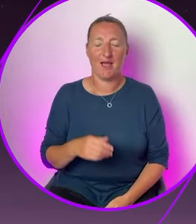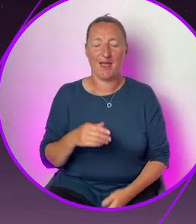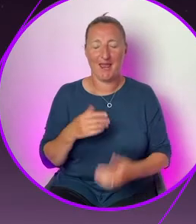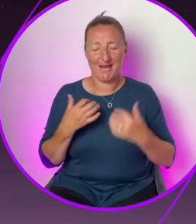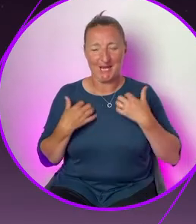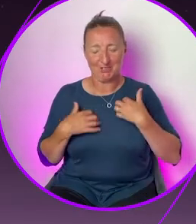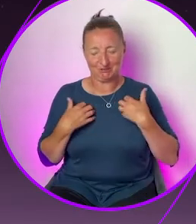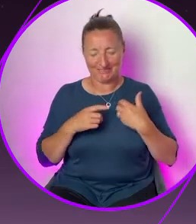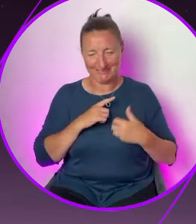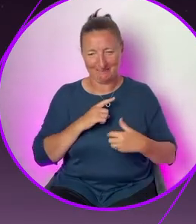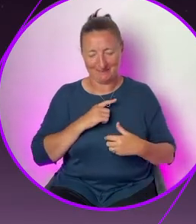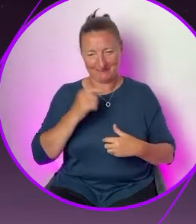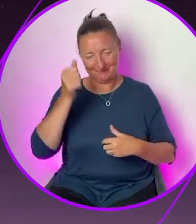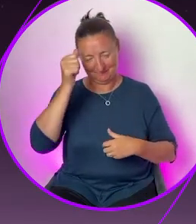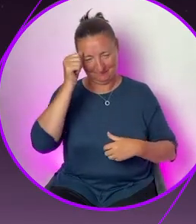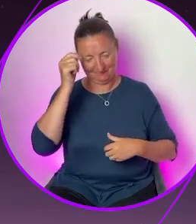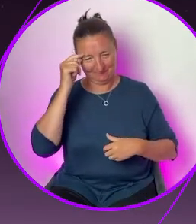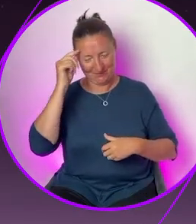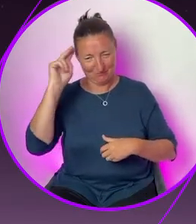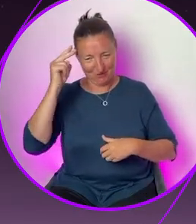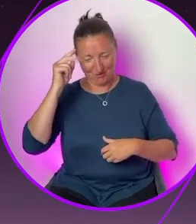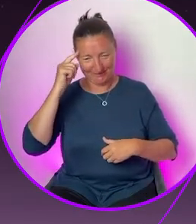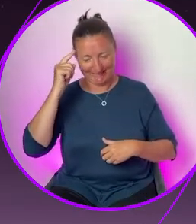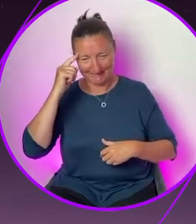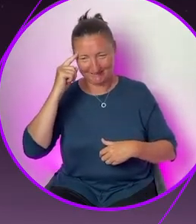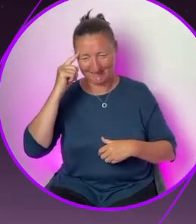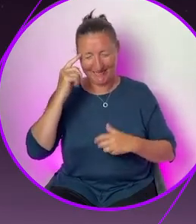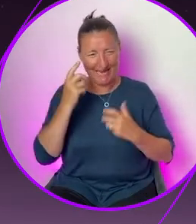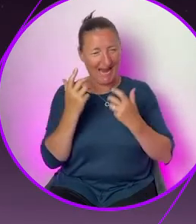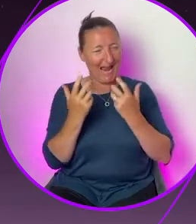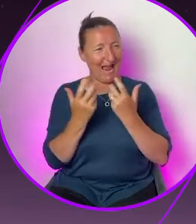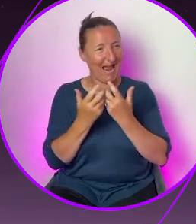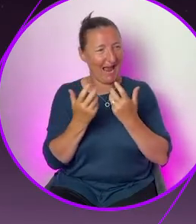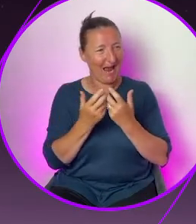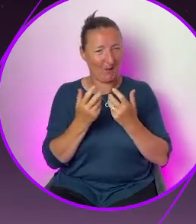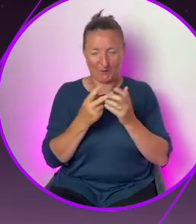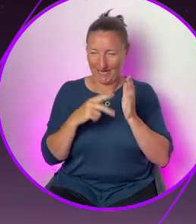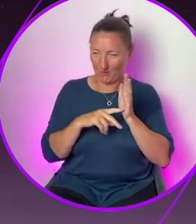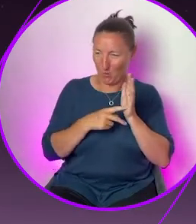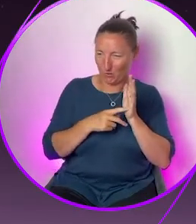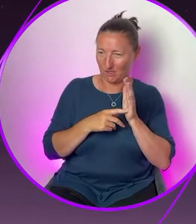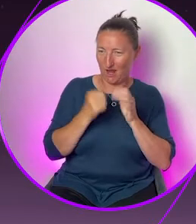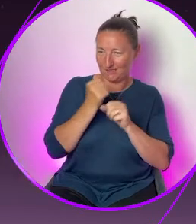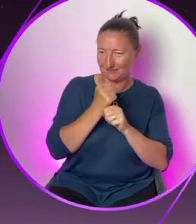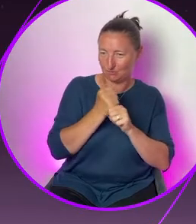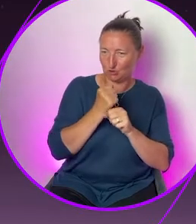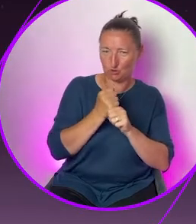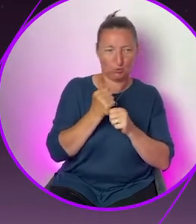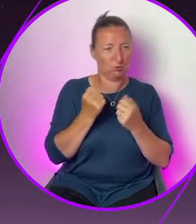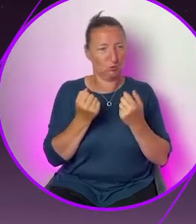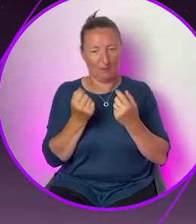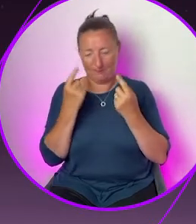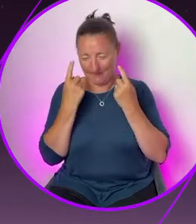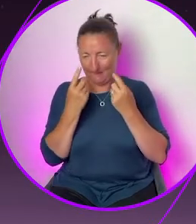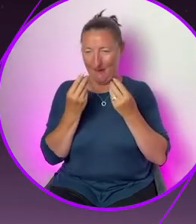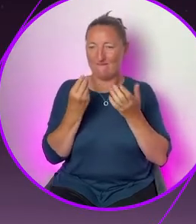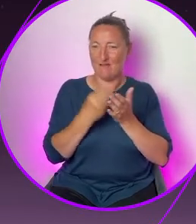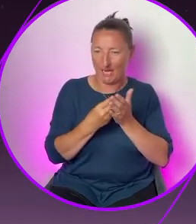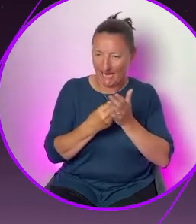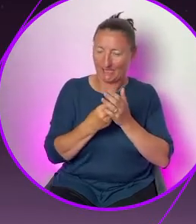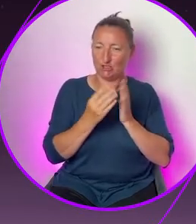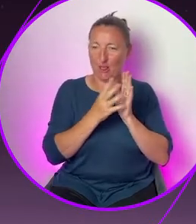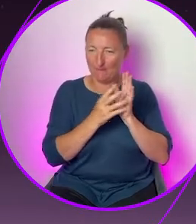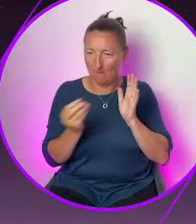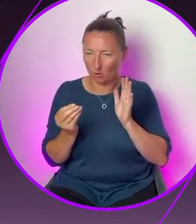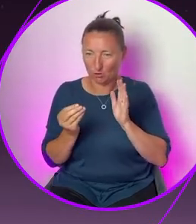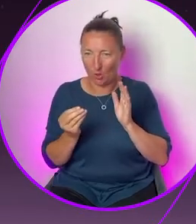of like, how do we organize, how do we produce and how do we organize and what's our financial model and all of this stuff, that you do